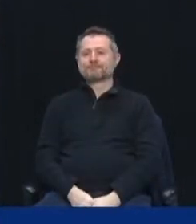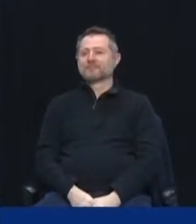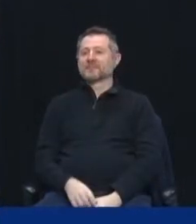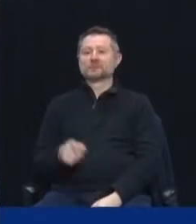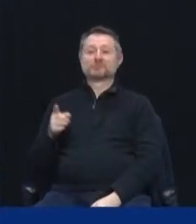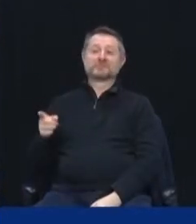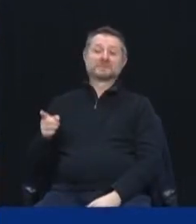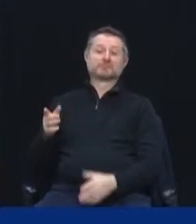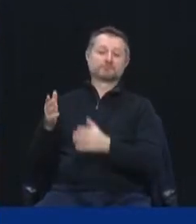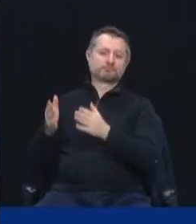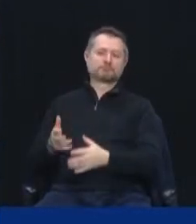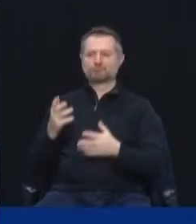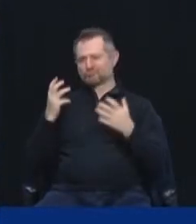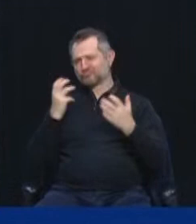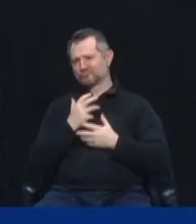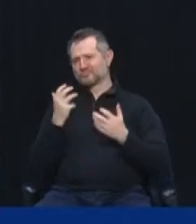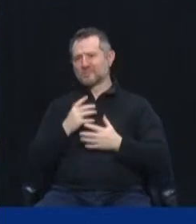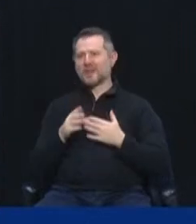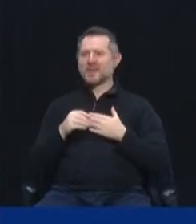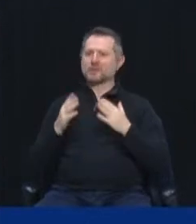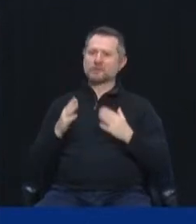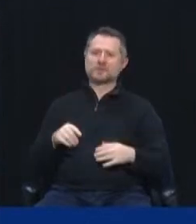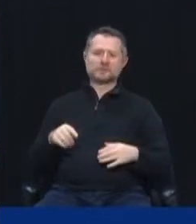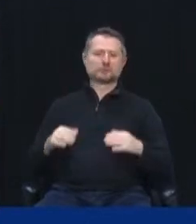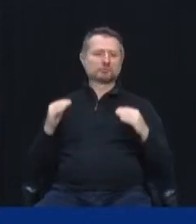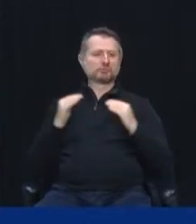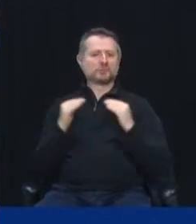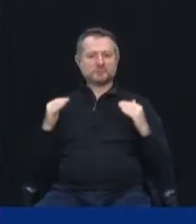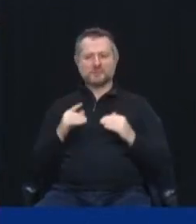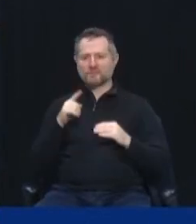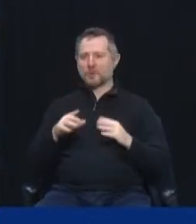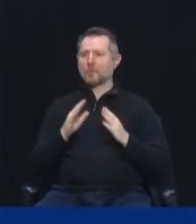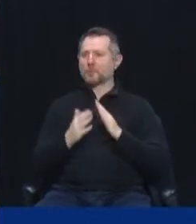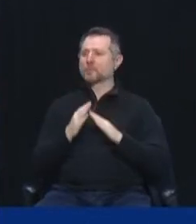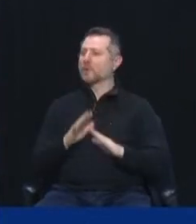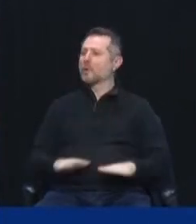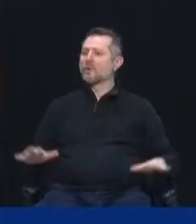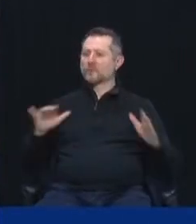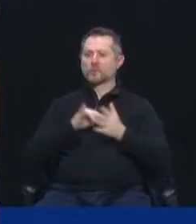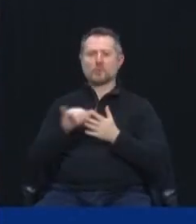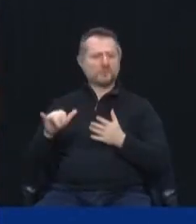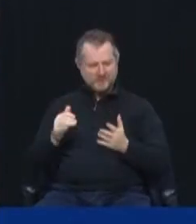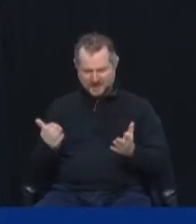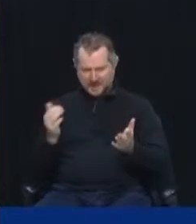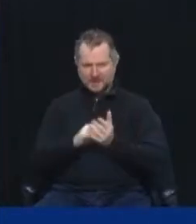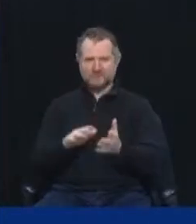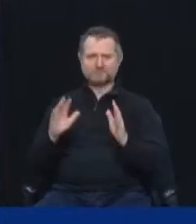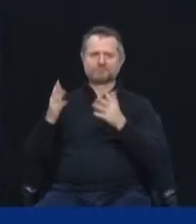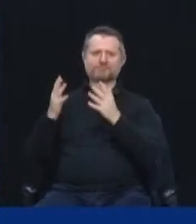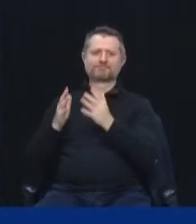She is a voice for justice for communities all across the state. Let's give her another round of applause.